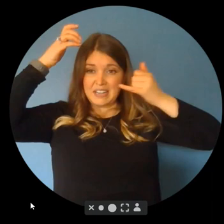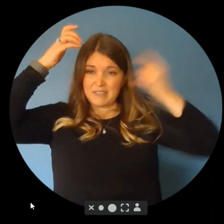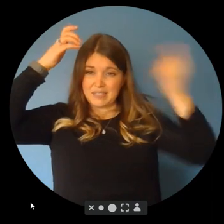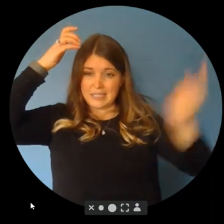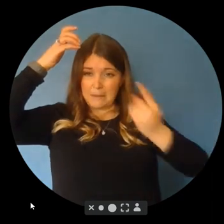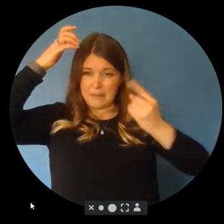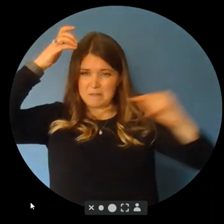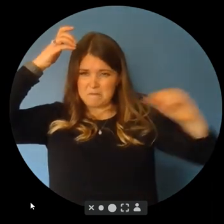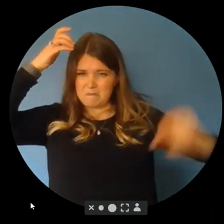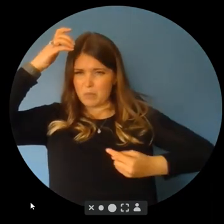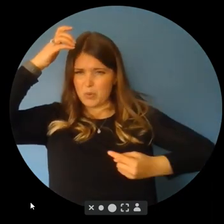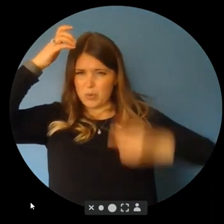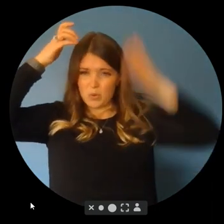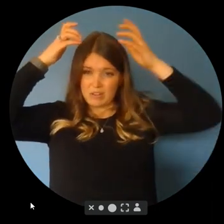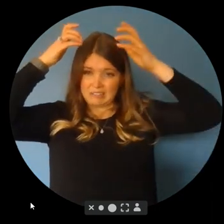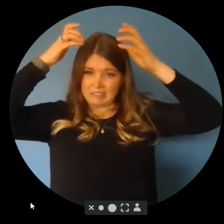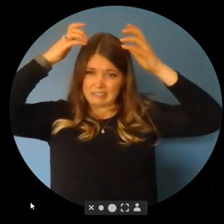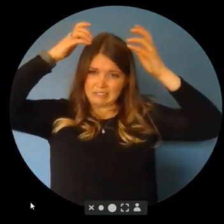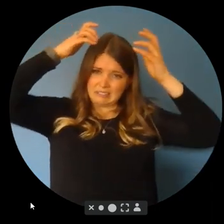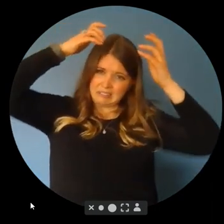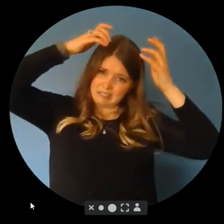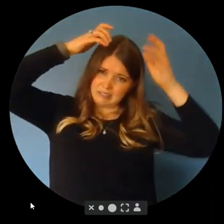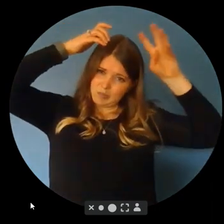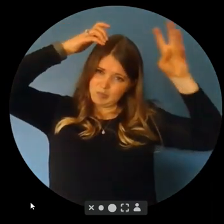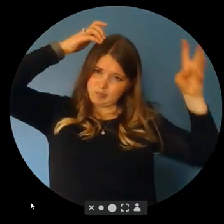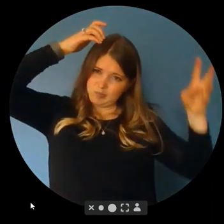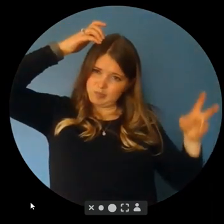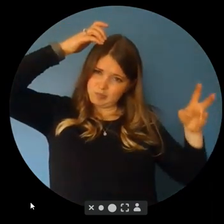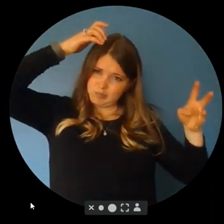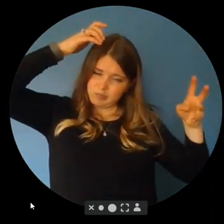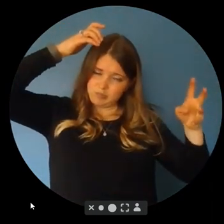the drips come out of the bucket. Yeah.